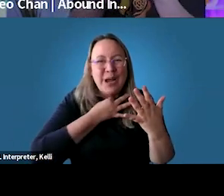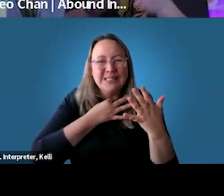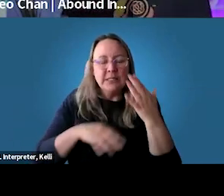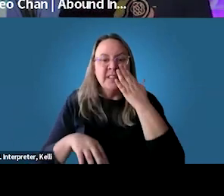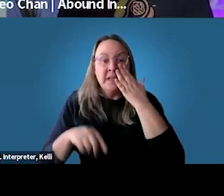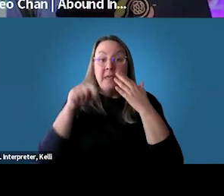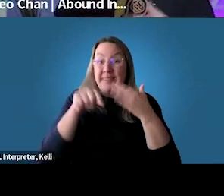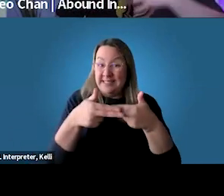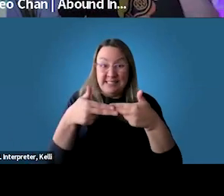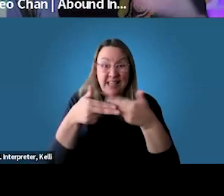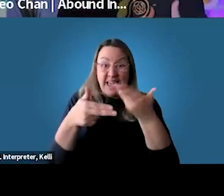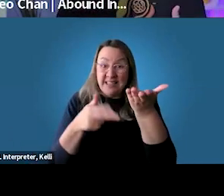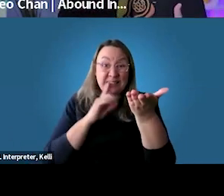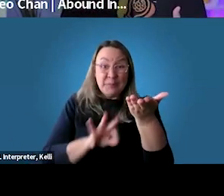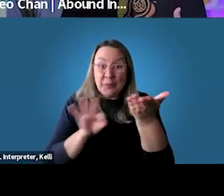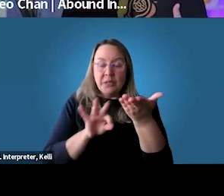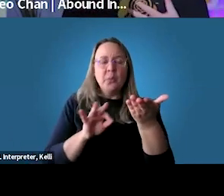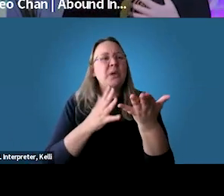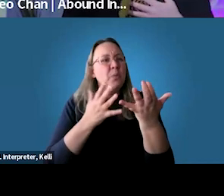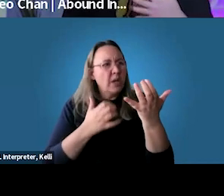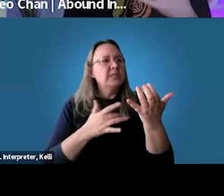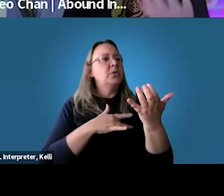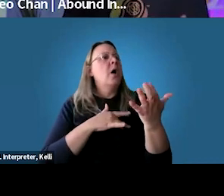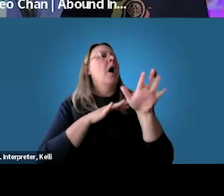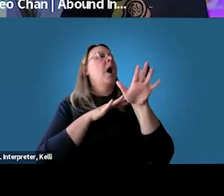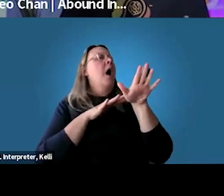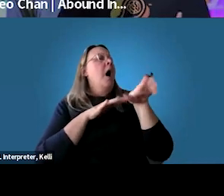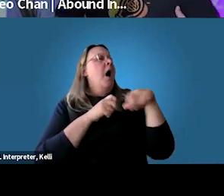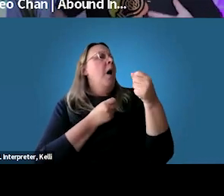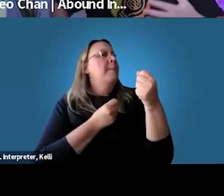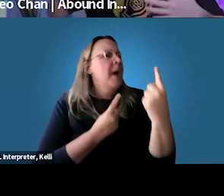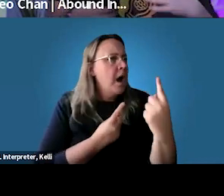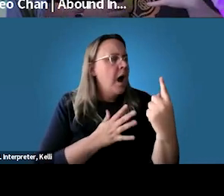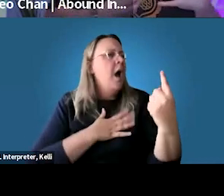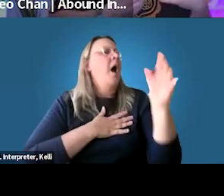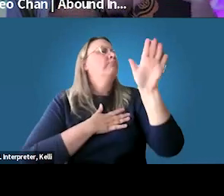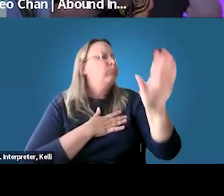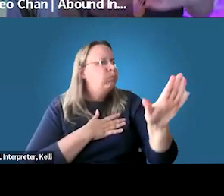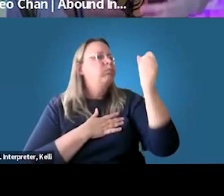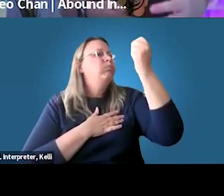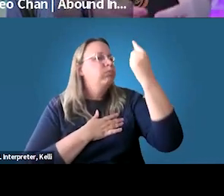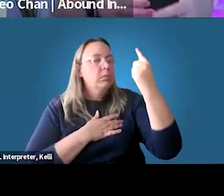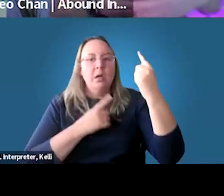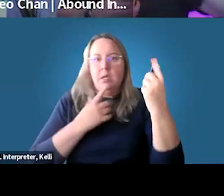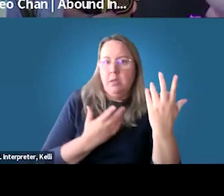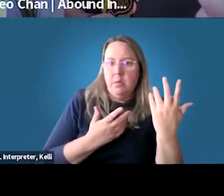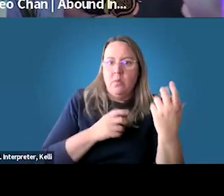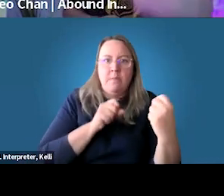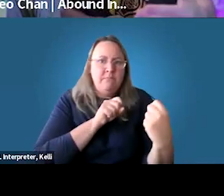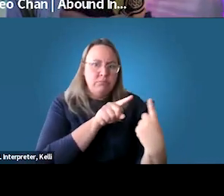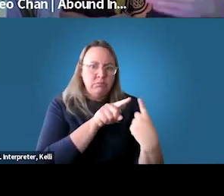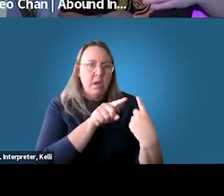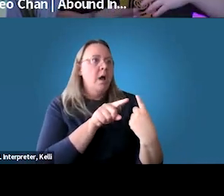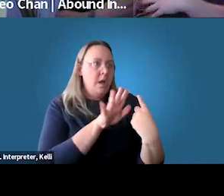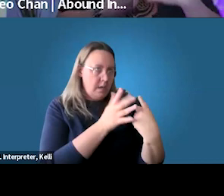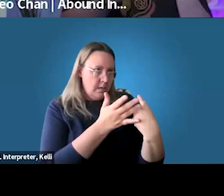this slide is really important, right? We want to be empathetic towards the people that we communicate with, right? It's when we send messages, we want to make sure they